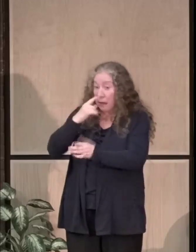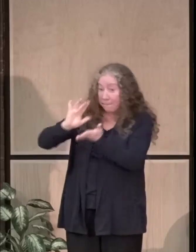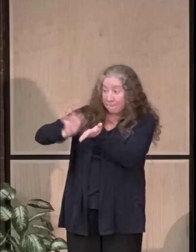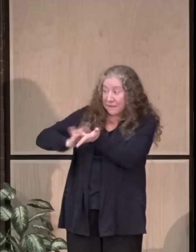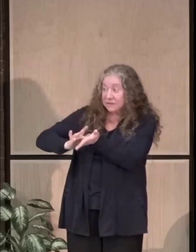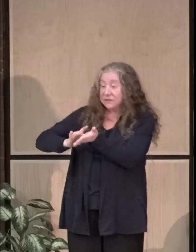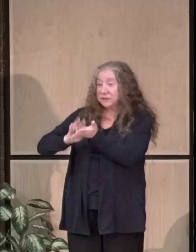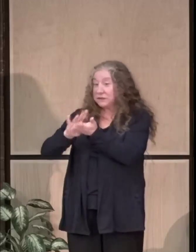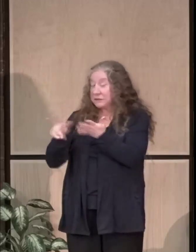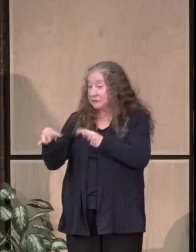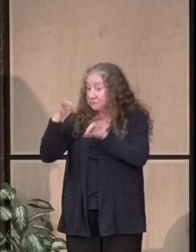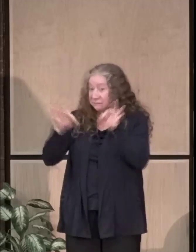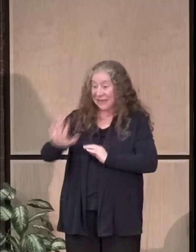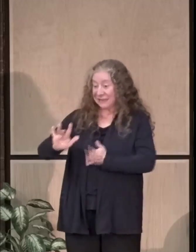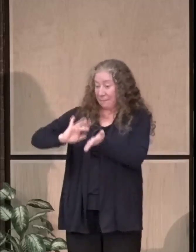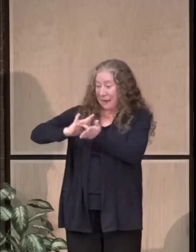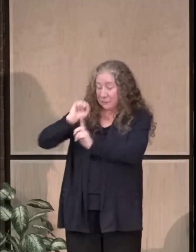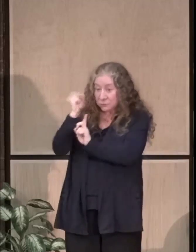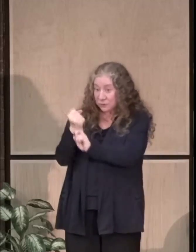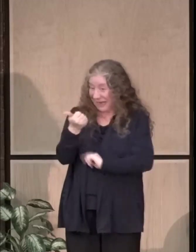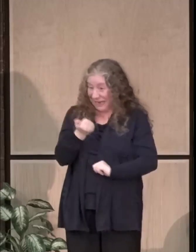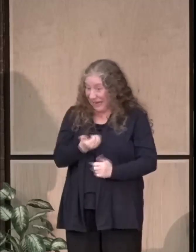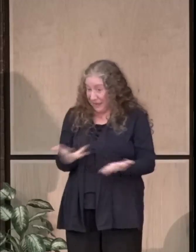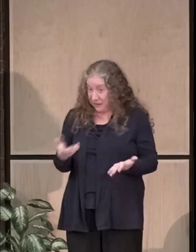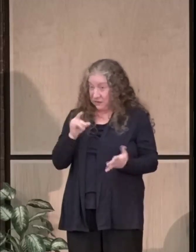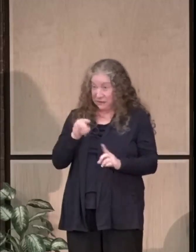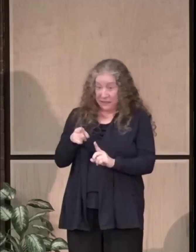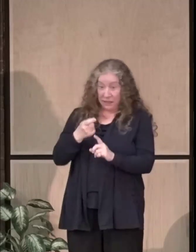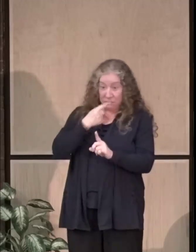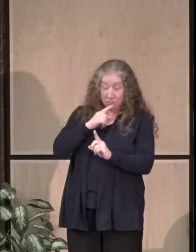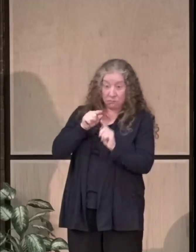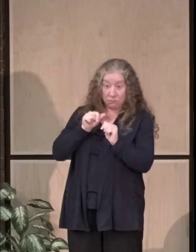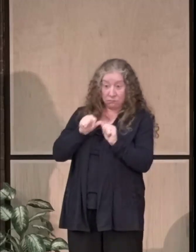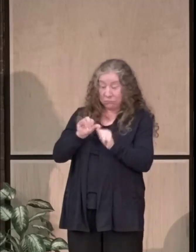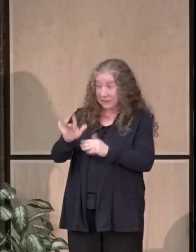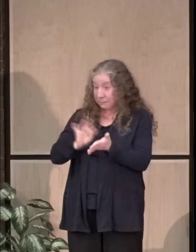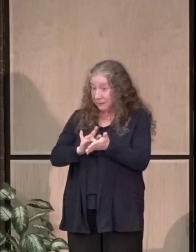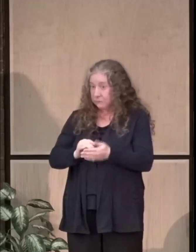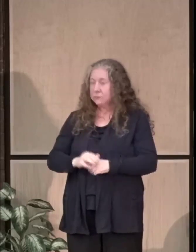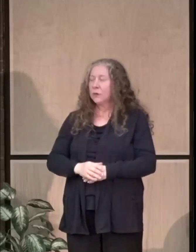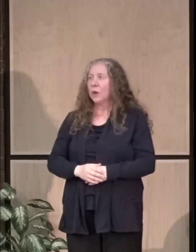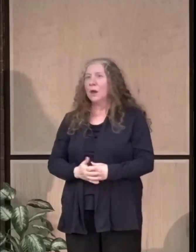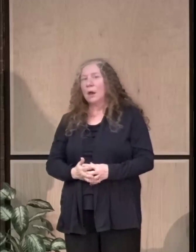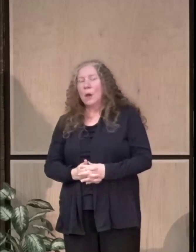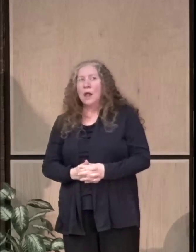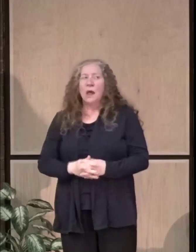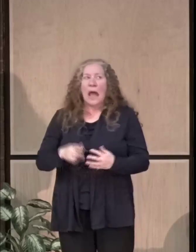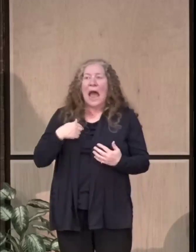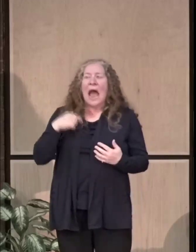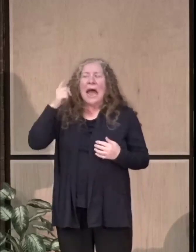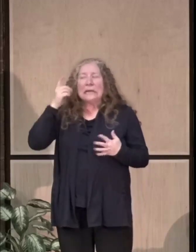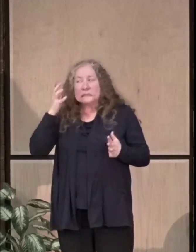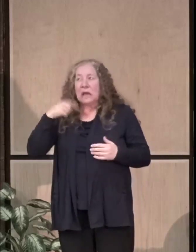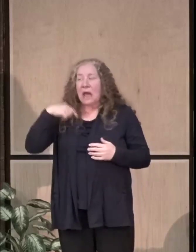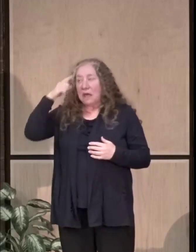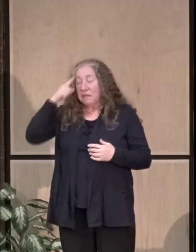Hodges ever tell you that Card was taking his medications? I believe I did have a